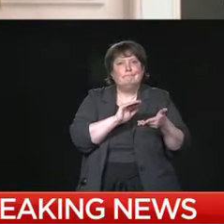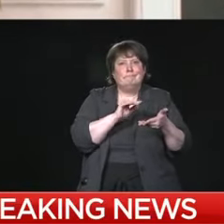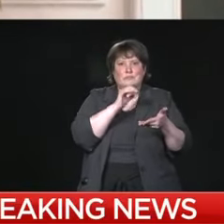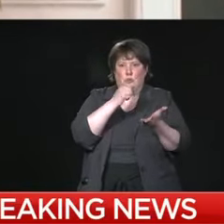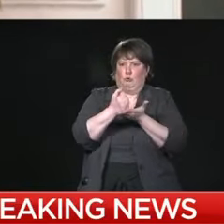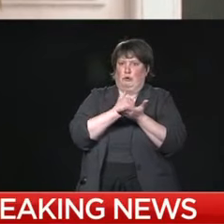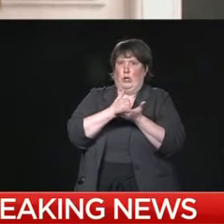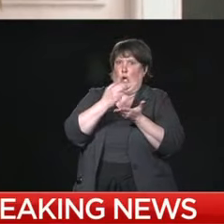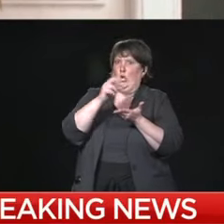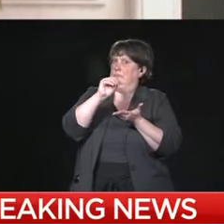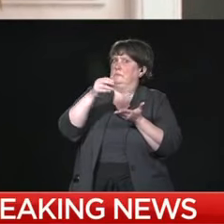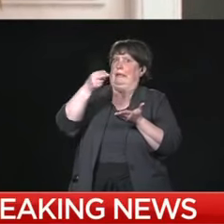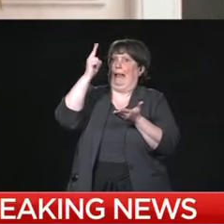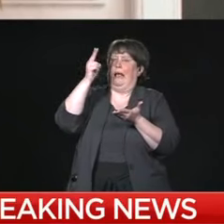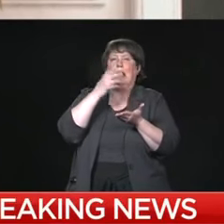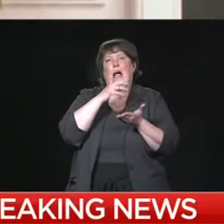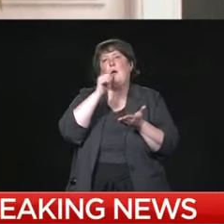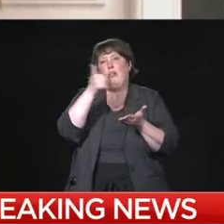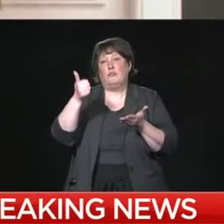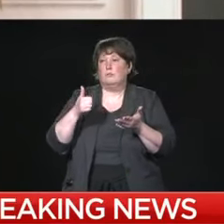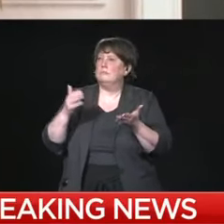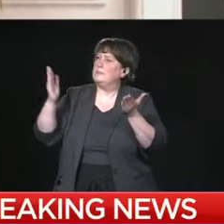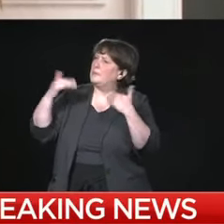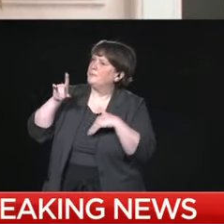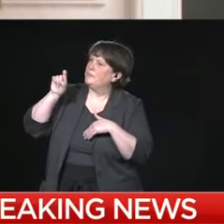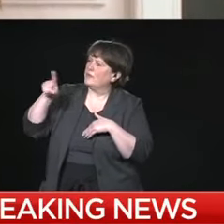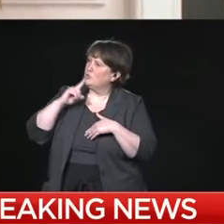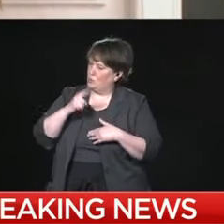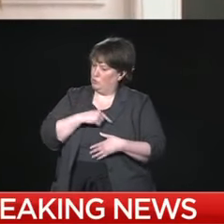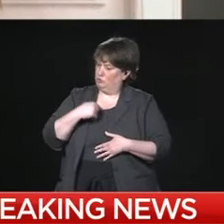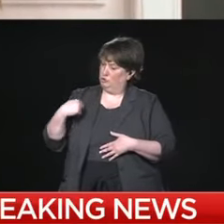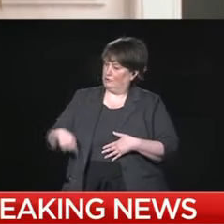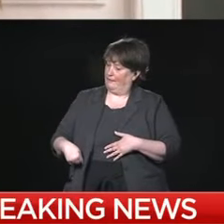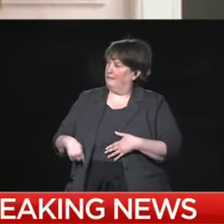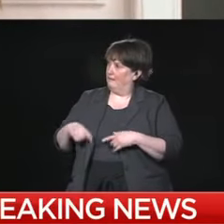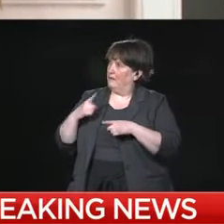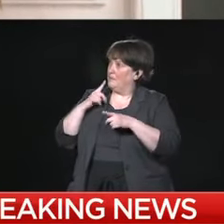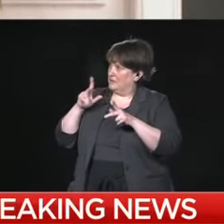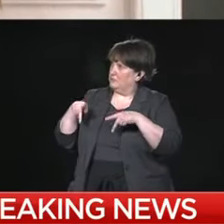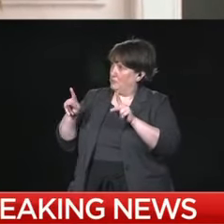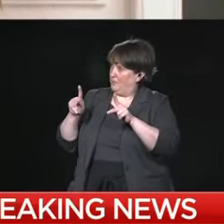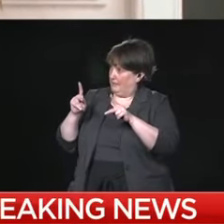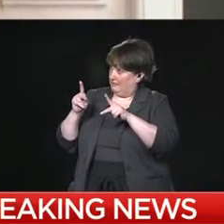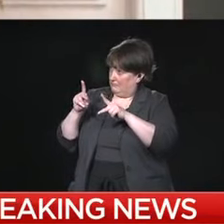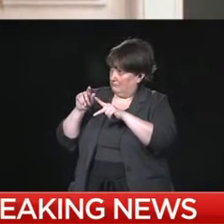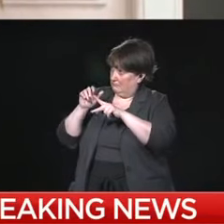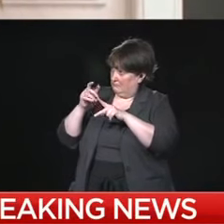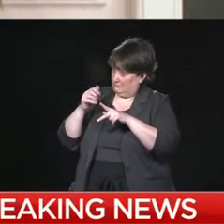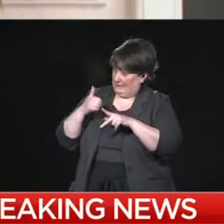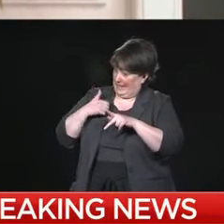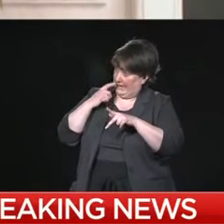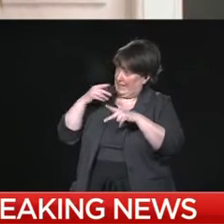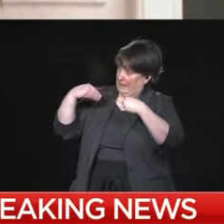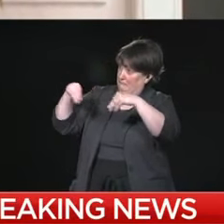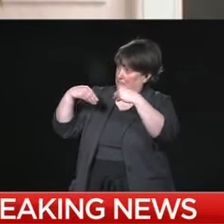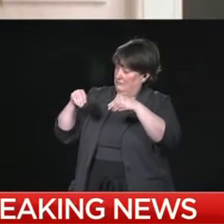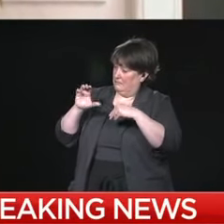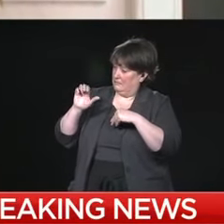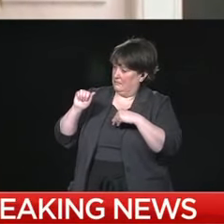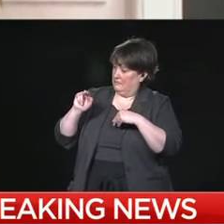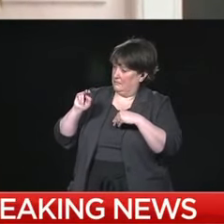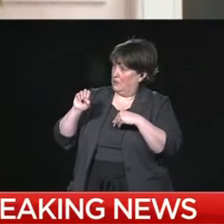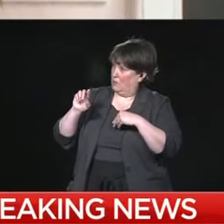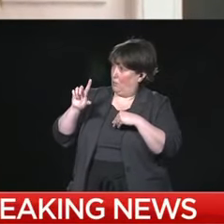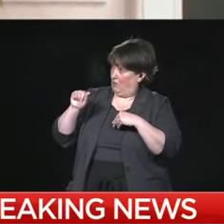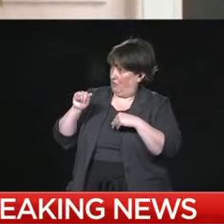in credit. China is going to allow Canadian exports of canola. Can you confirm that? And is this a thaw in relations